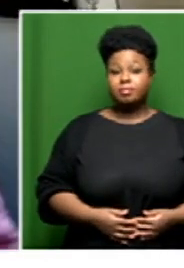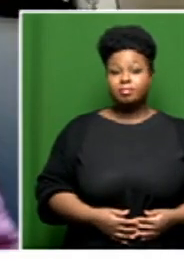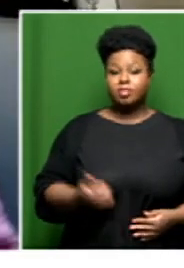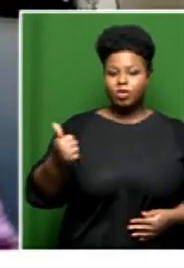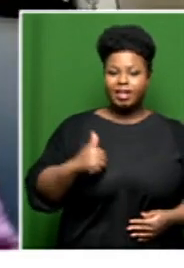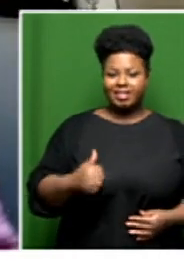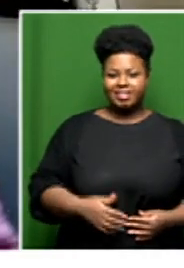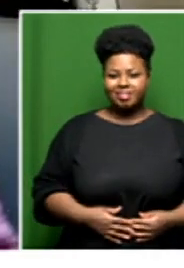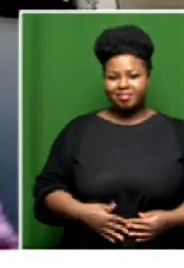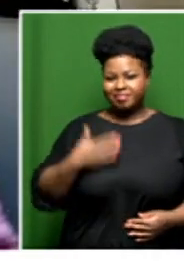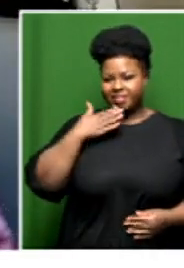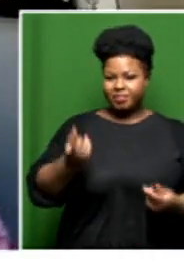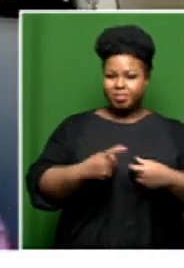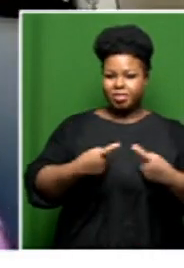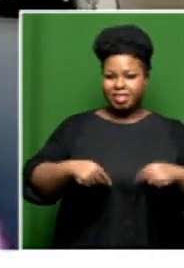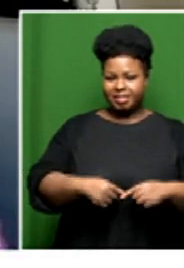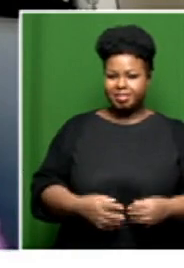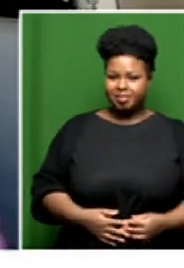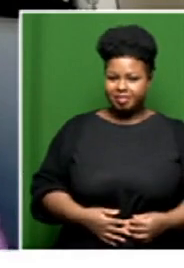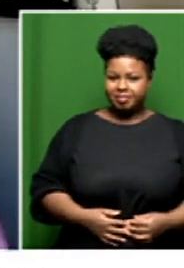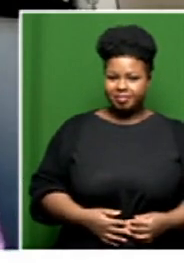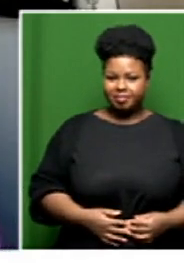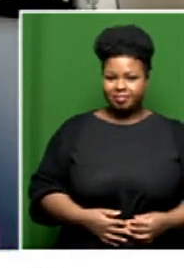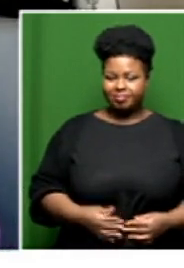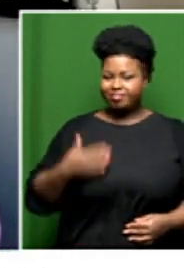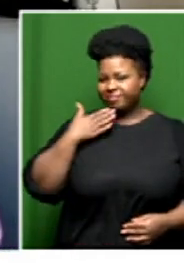All the best, Shanny. Thank you so much for joining us.